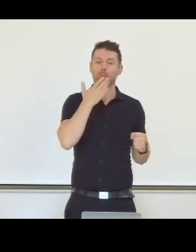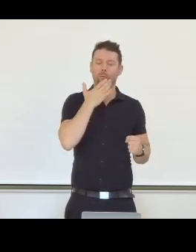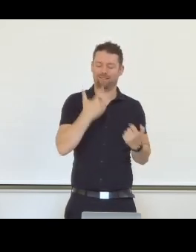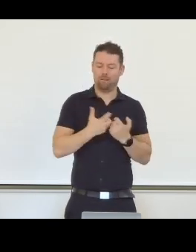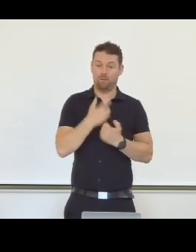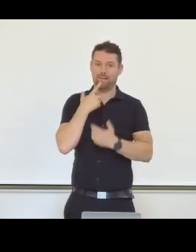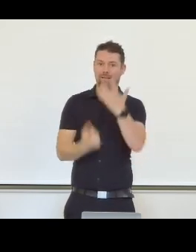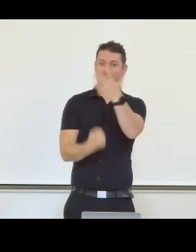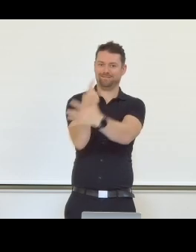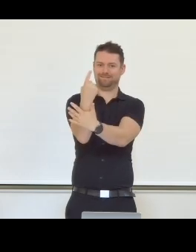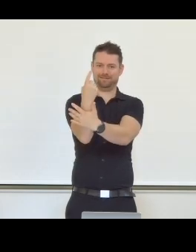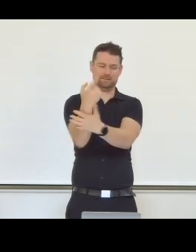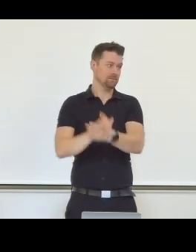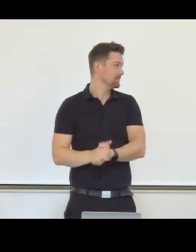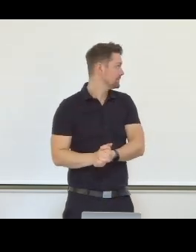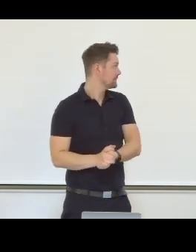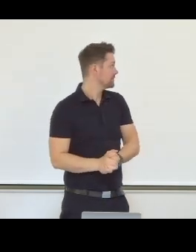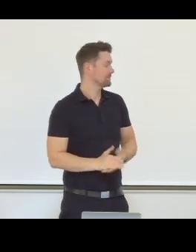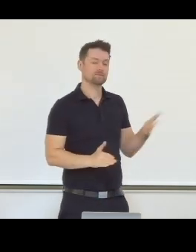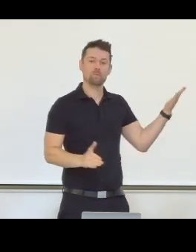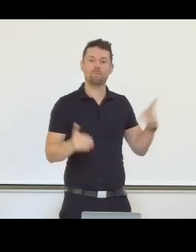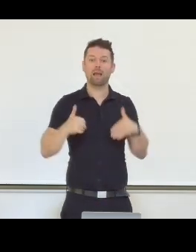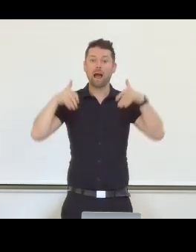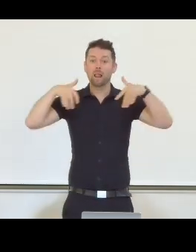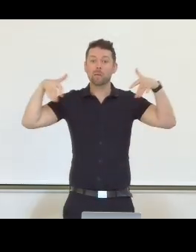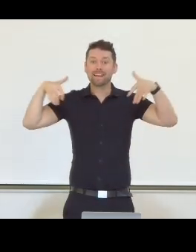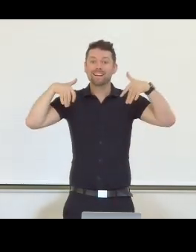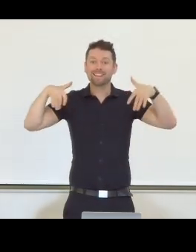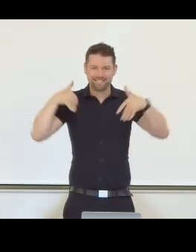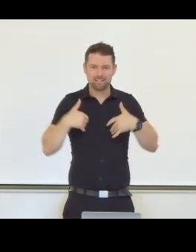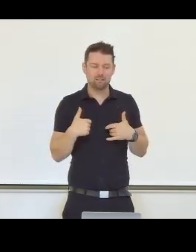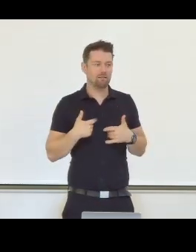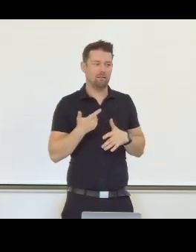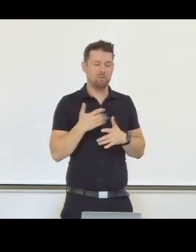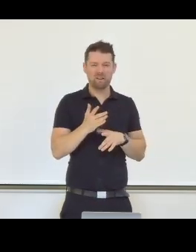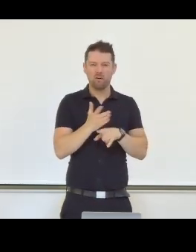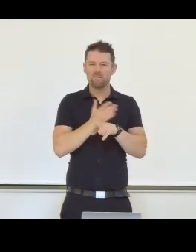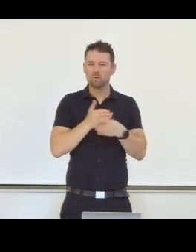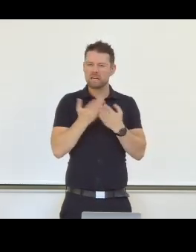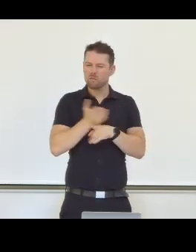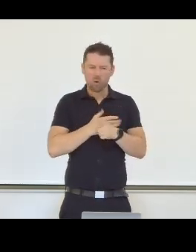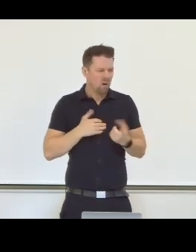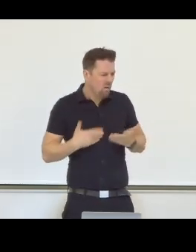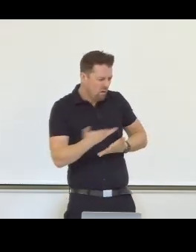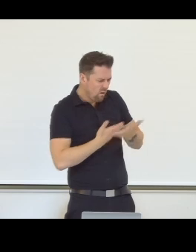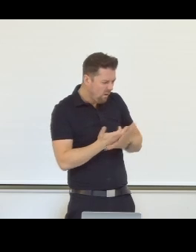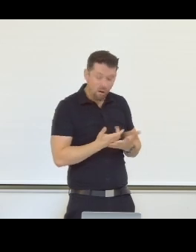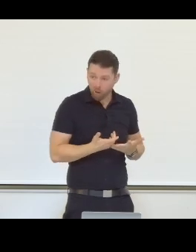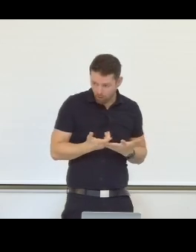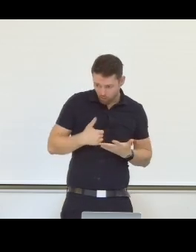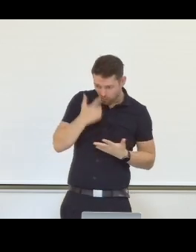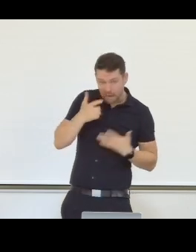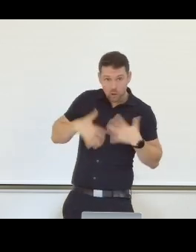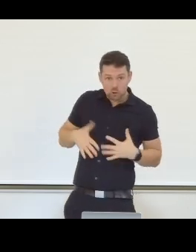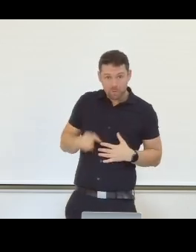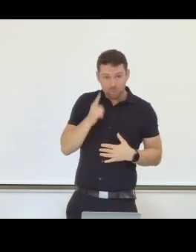events. So here, it's Halloween. A few days before, we decided, why not putting on some costumes for that